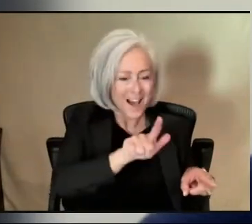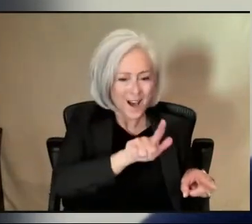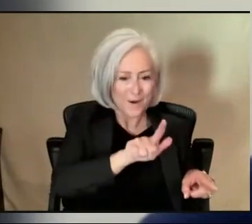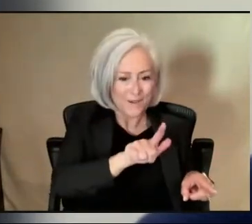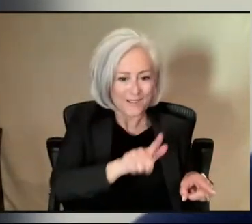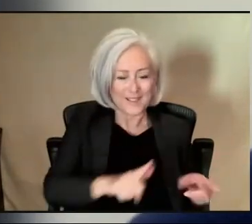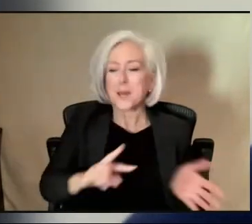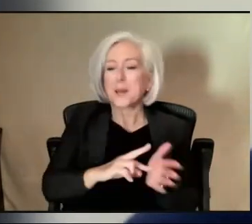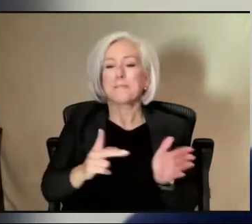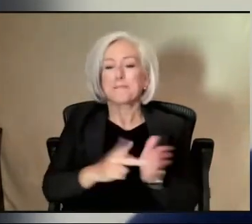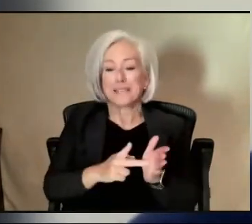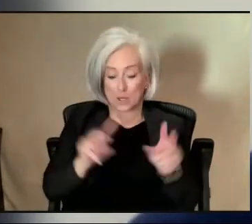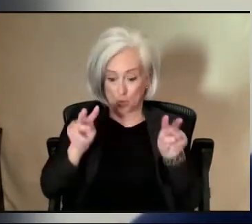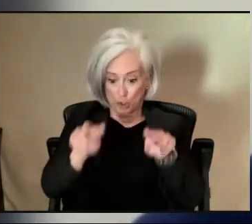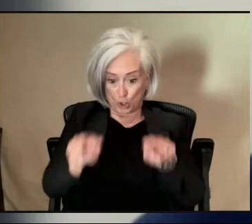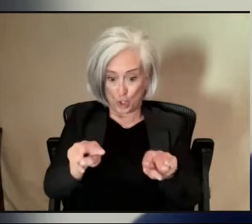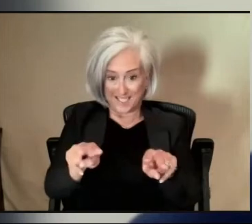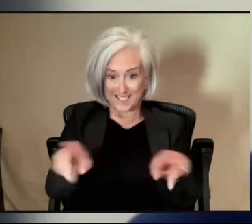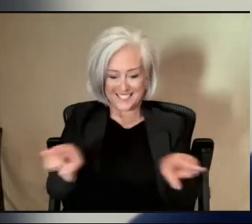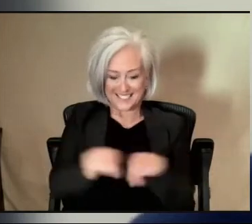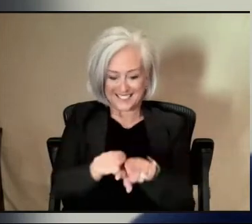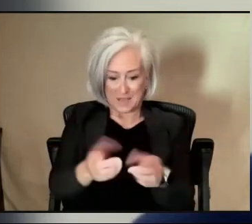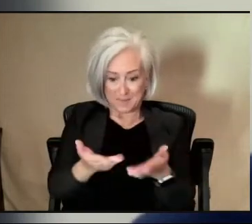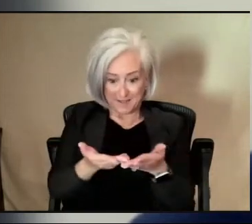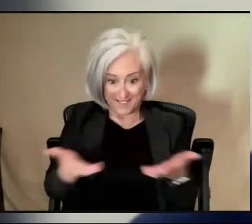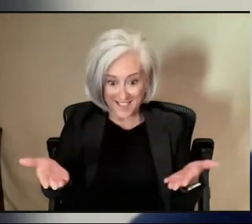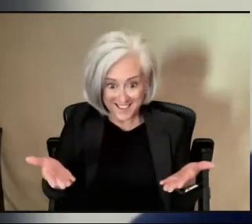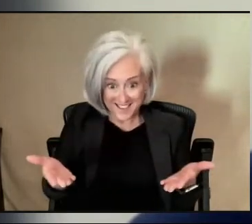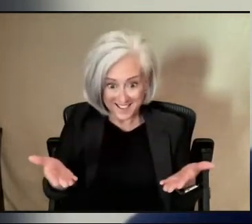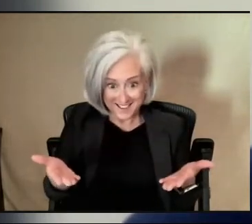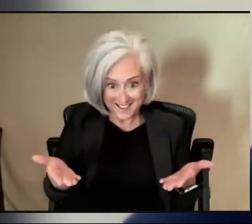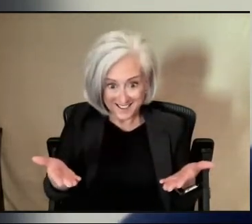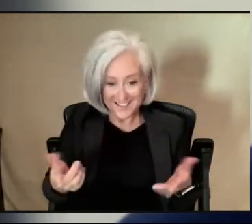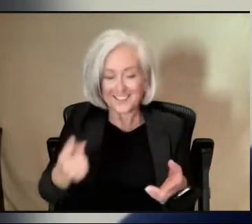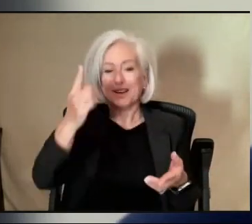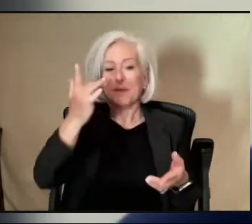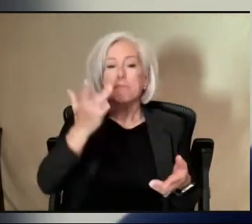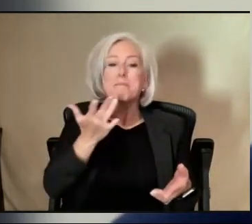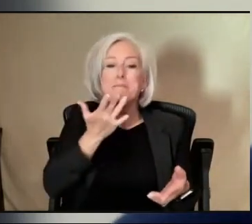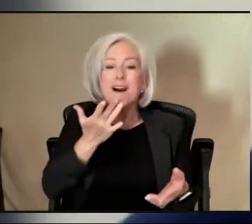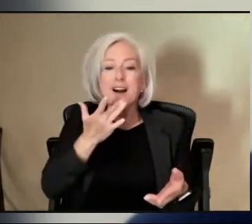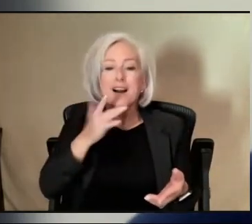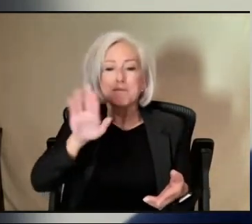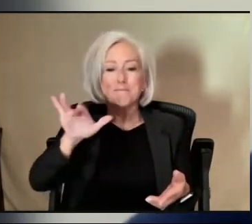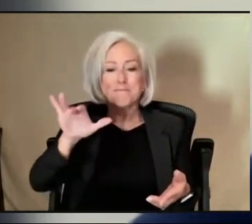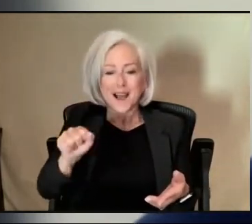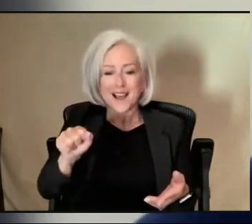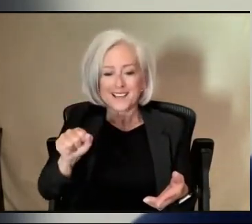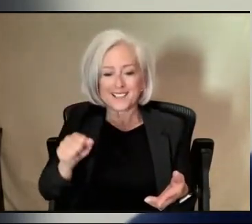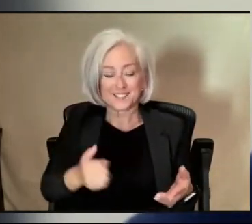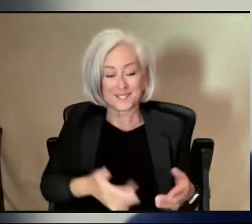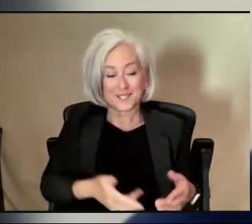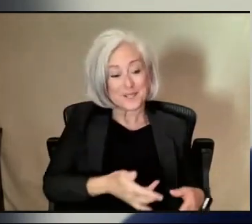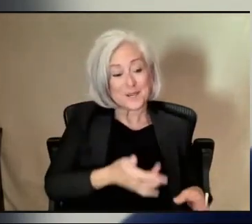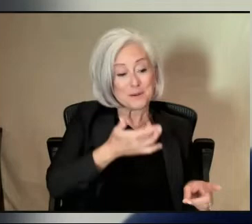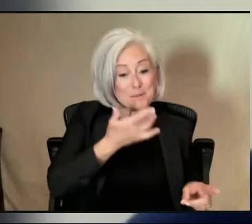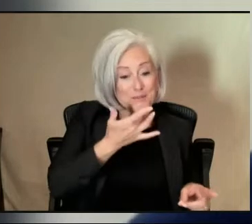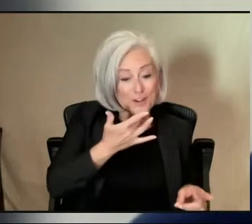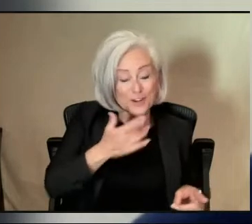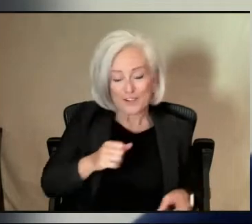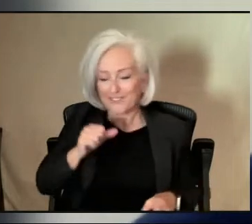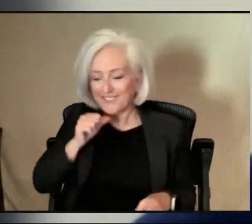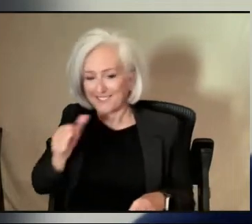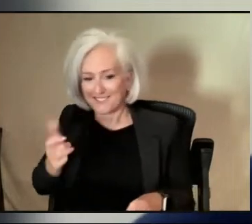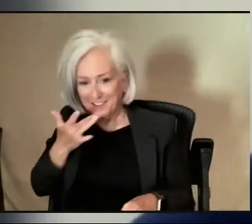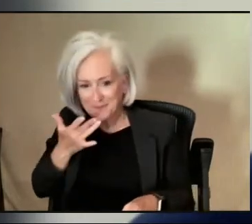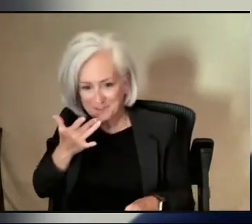same data but getting a different answer. And if you had a fan that was favored neither one, that's a more objective